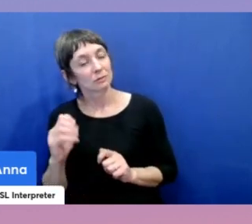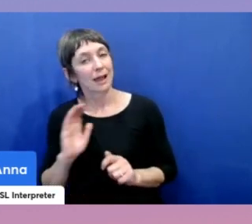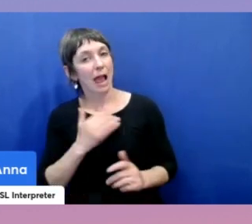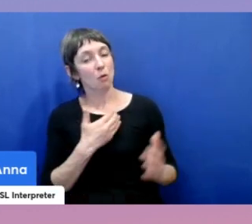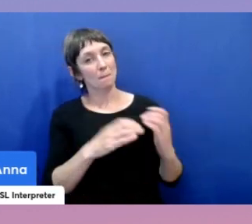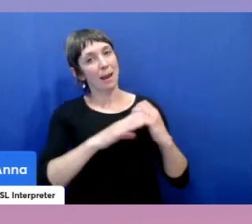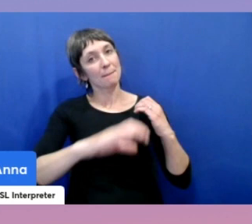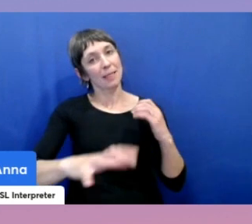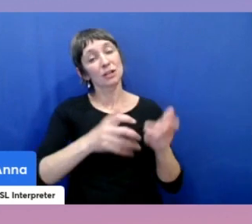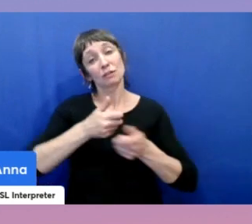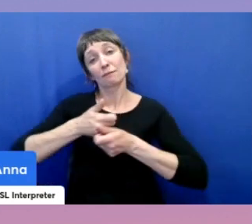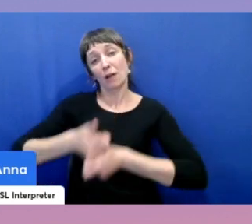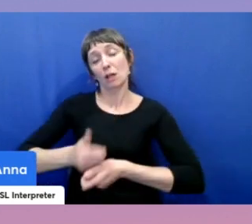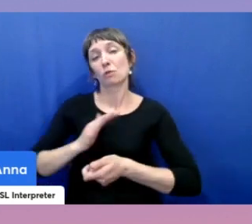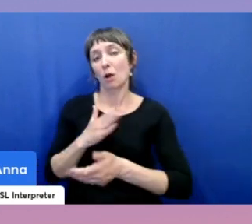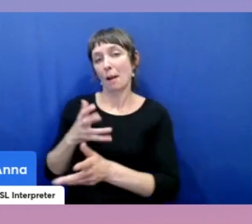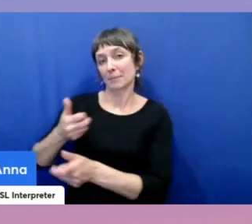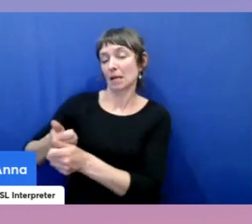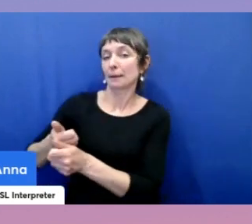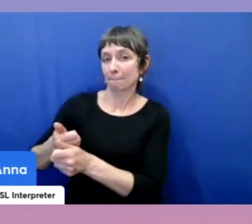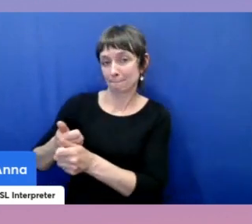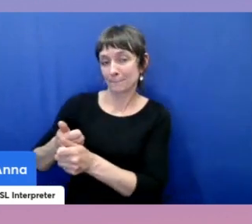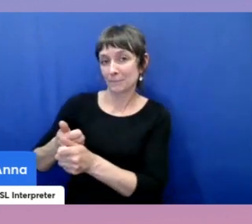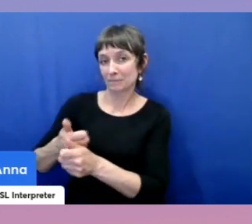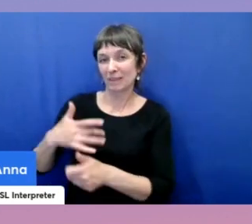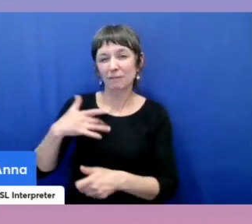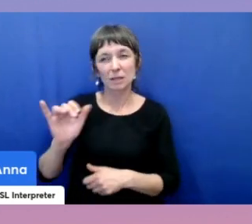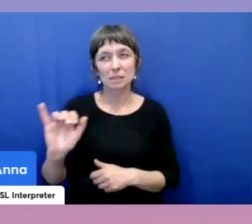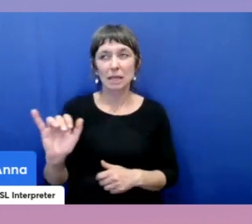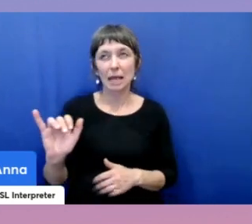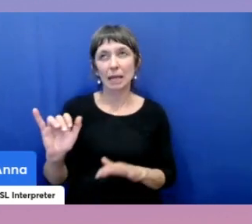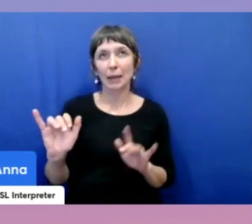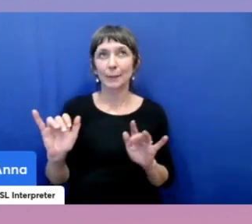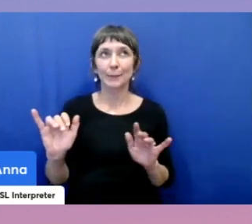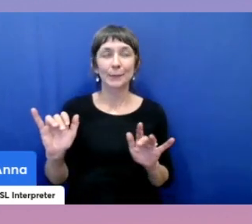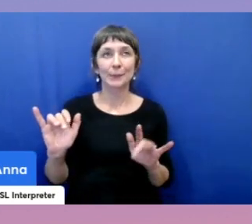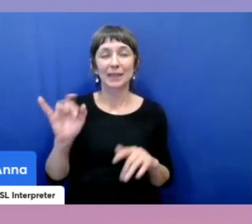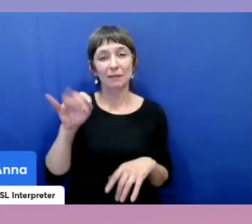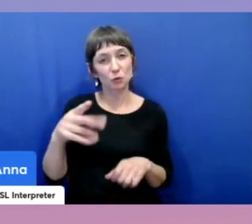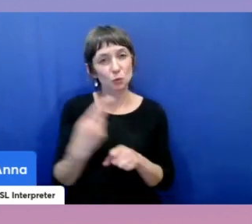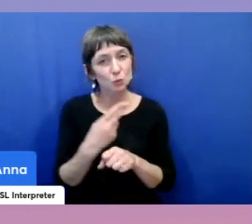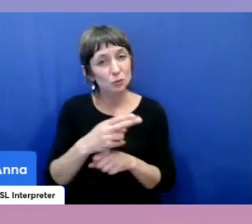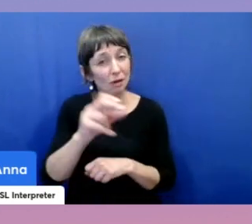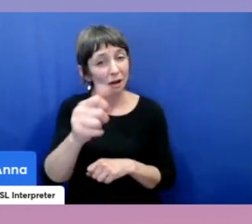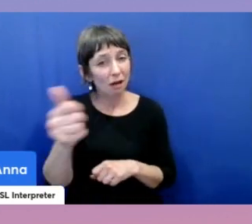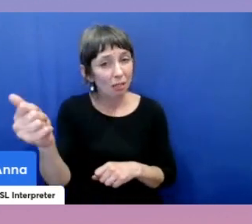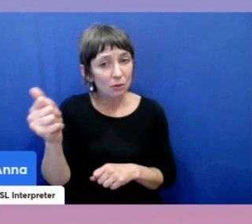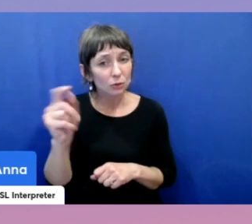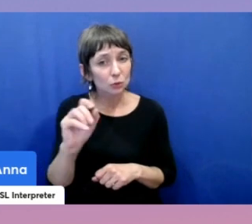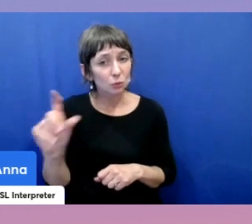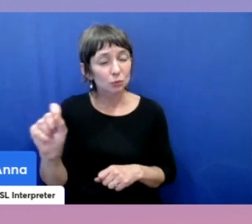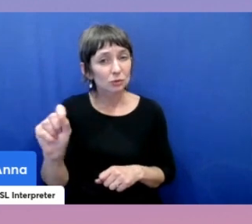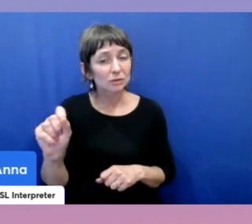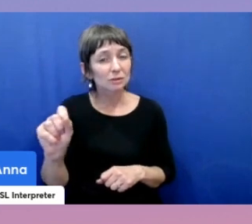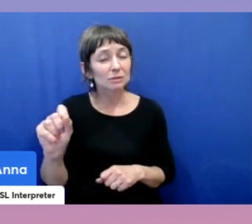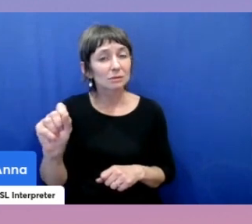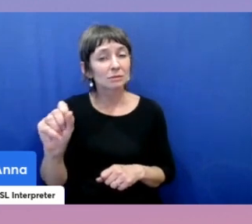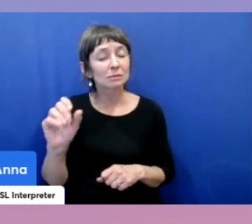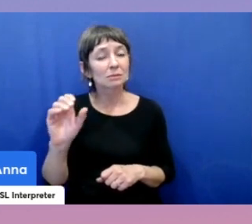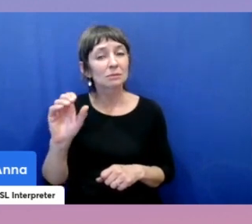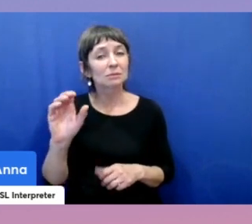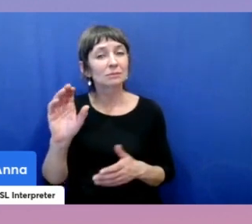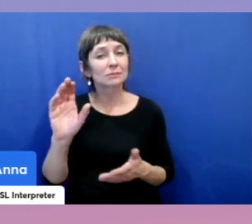to following our update. It feels like if you use another tools, it will have